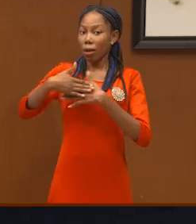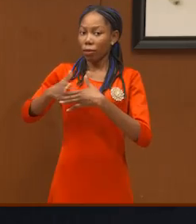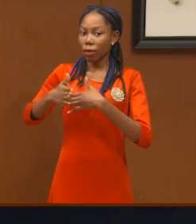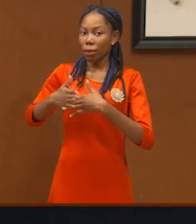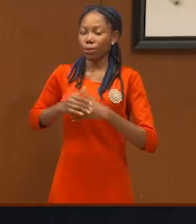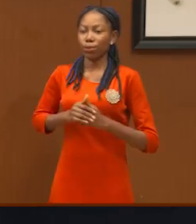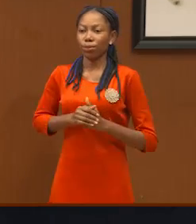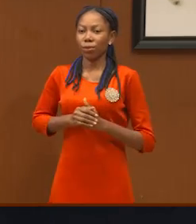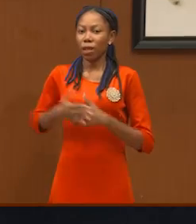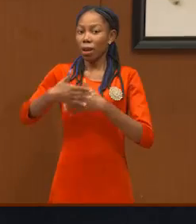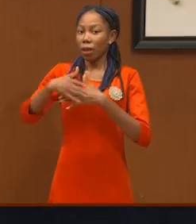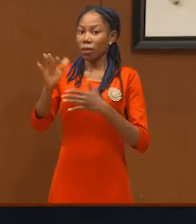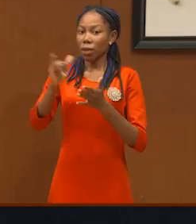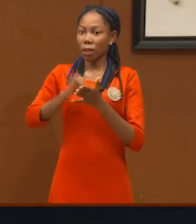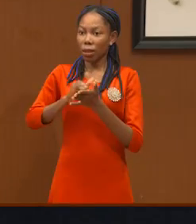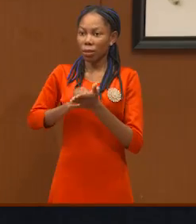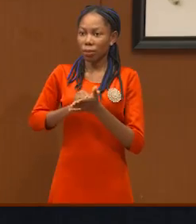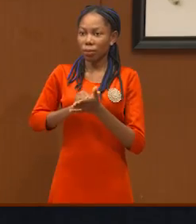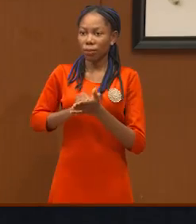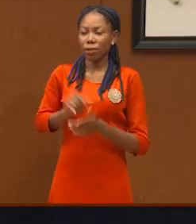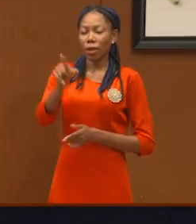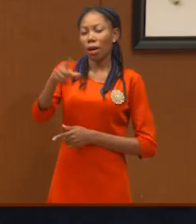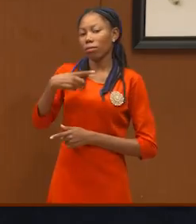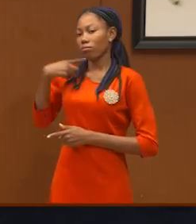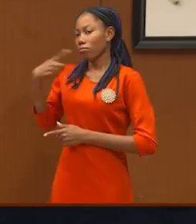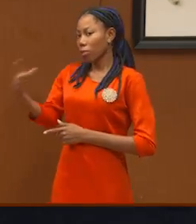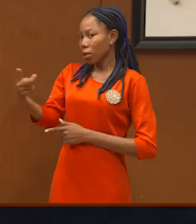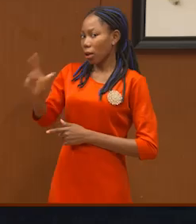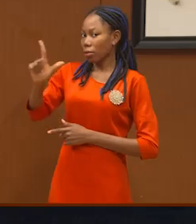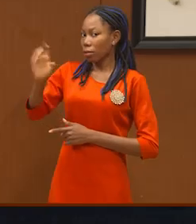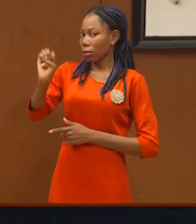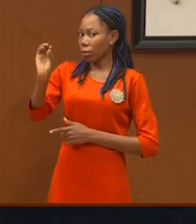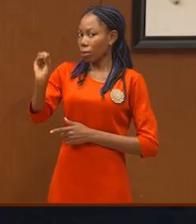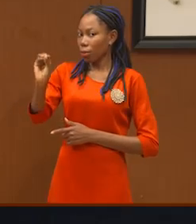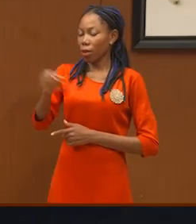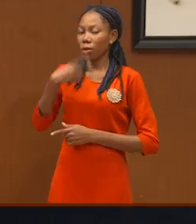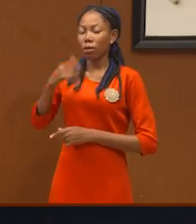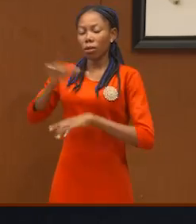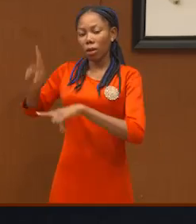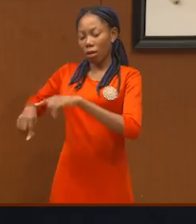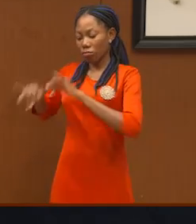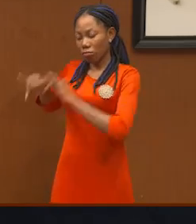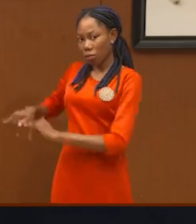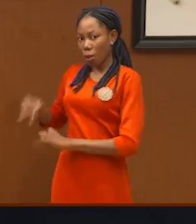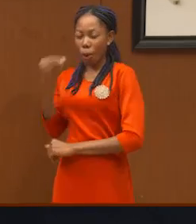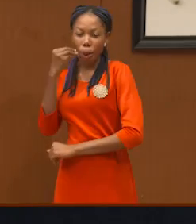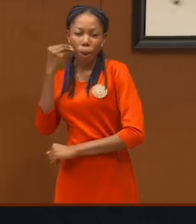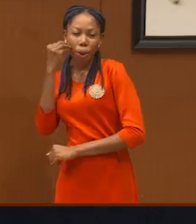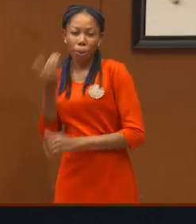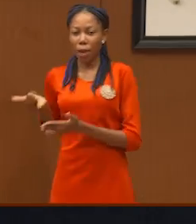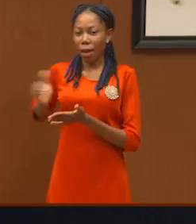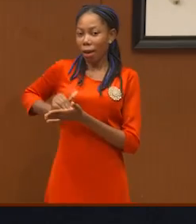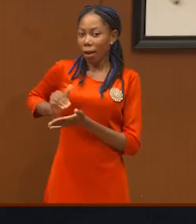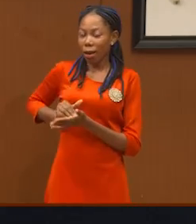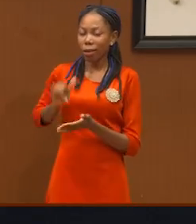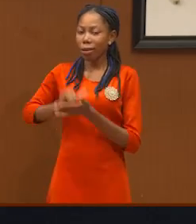after that, I told him, you cannot stay here any longer. That is